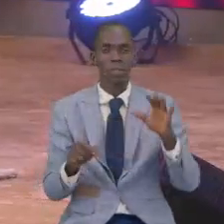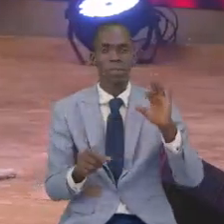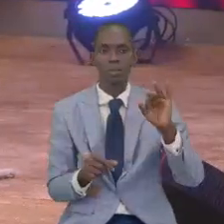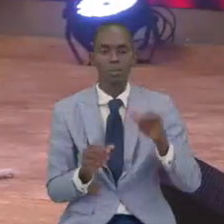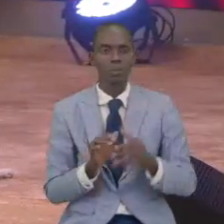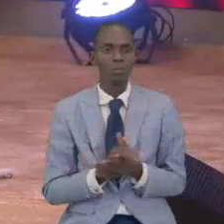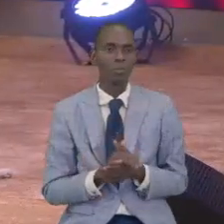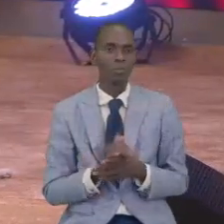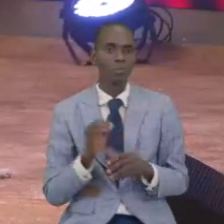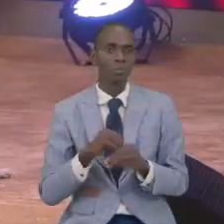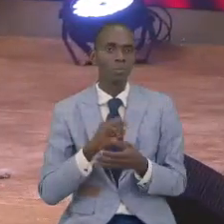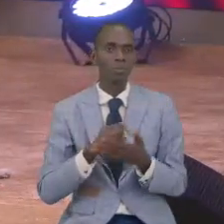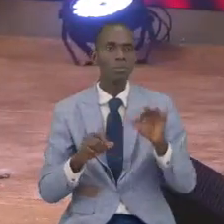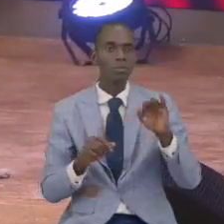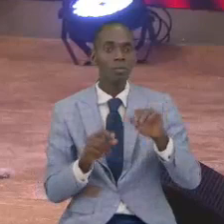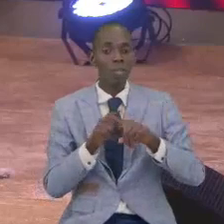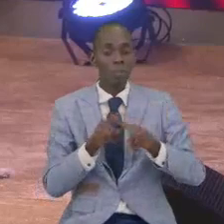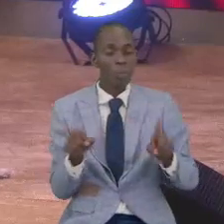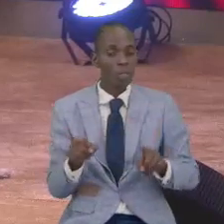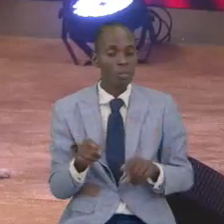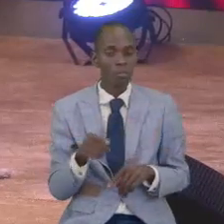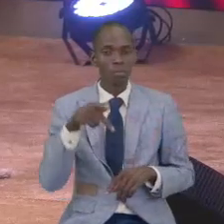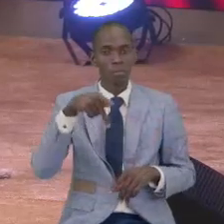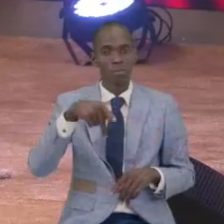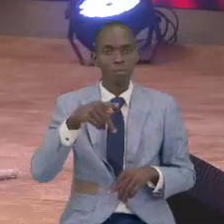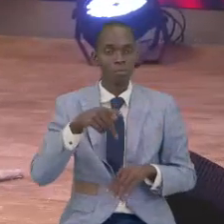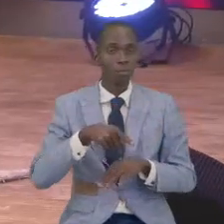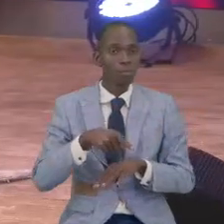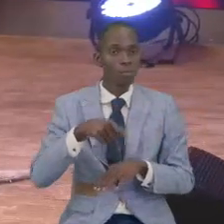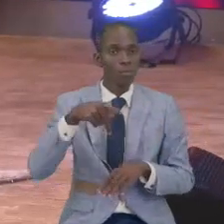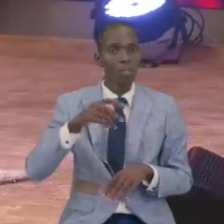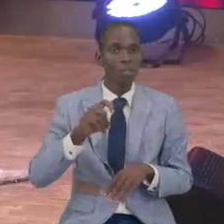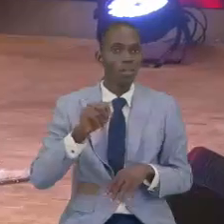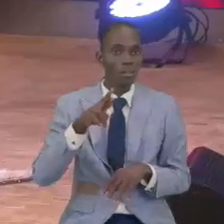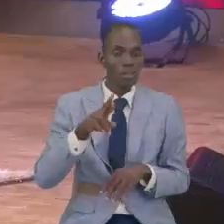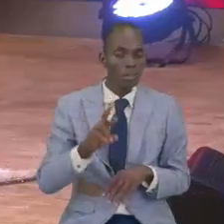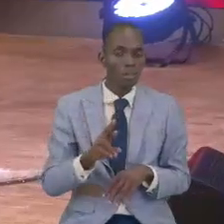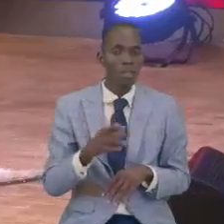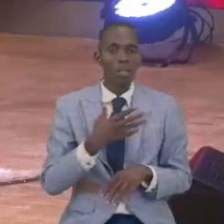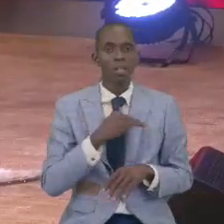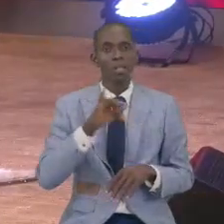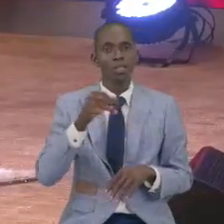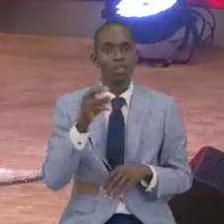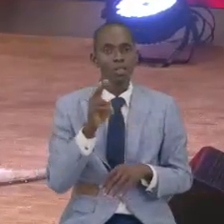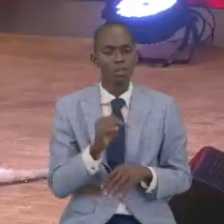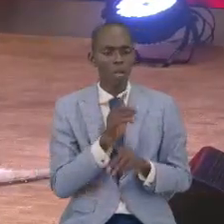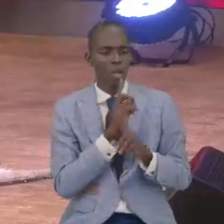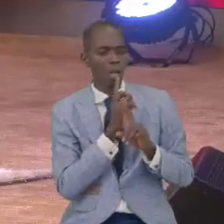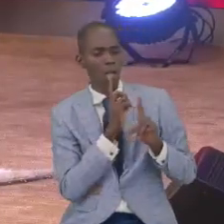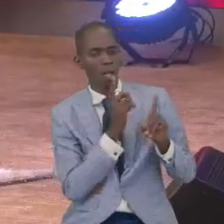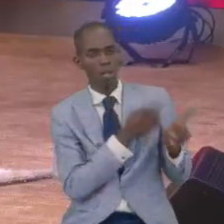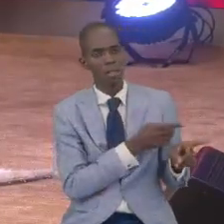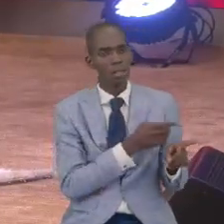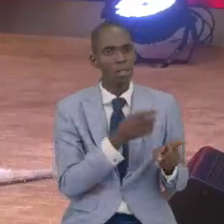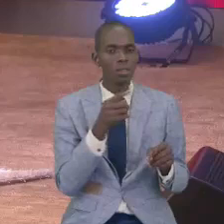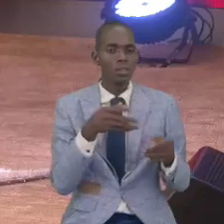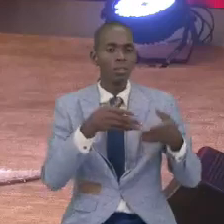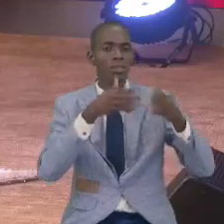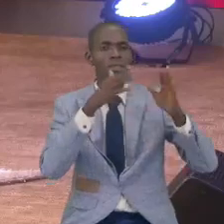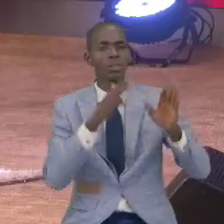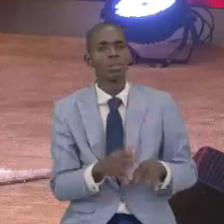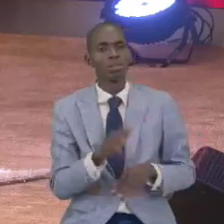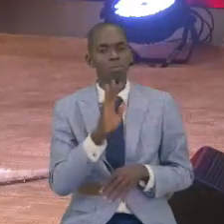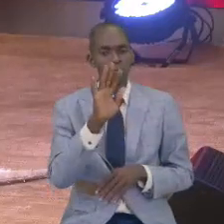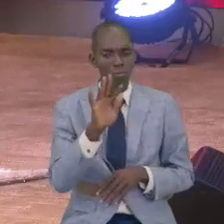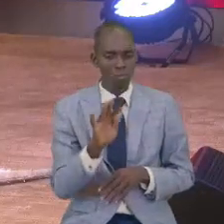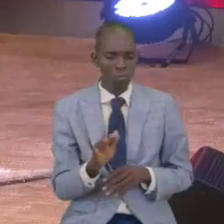verse 19, but Peter and John answered and said unto them,